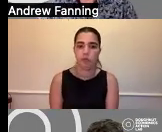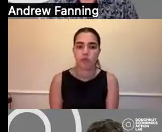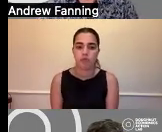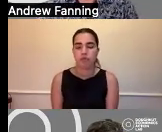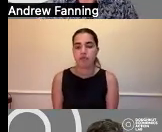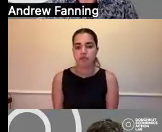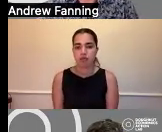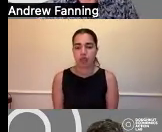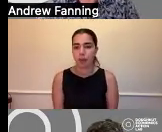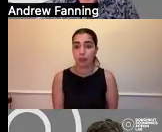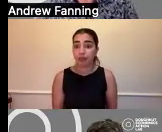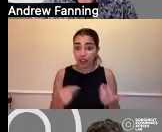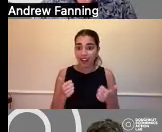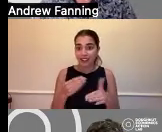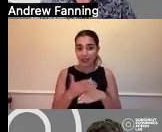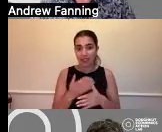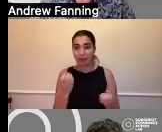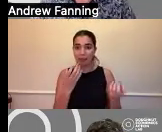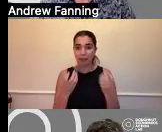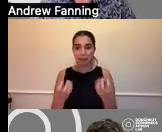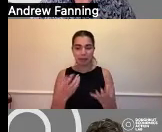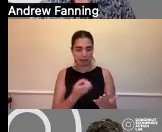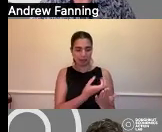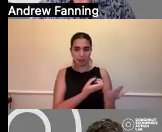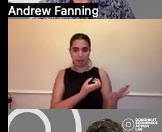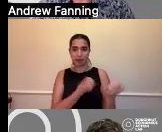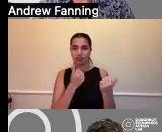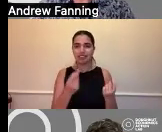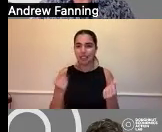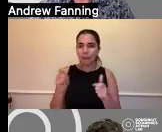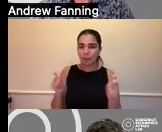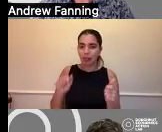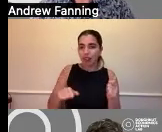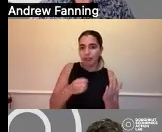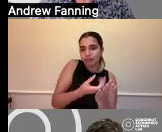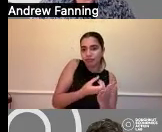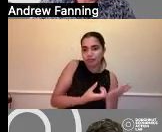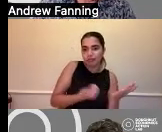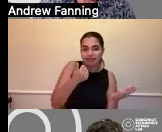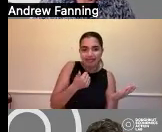Wait, it's working. It's working for some at least.